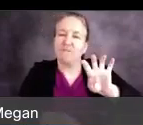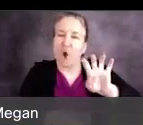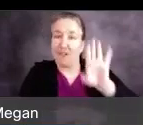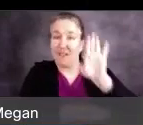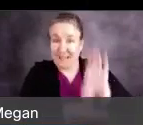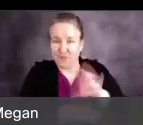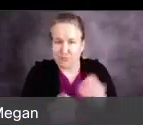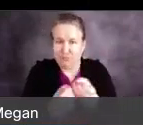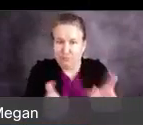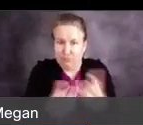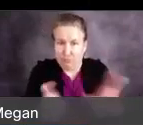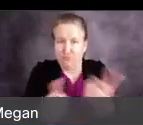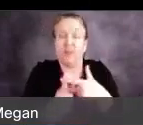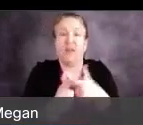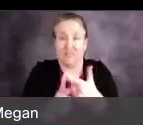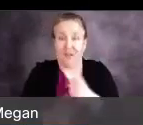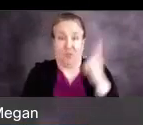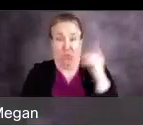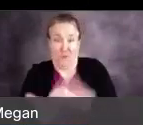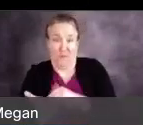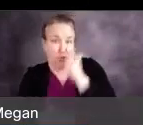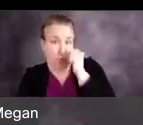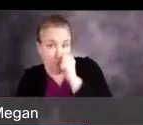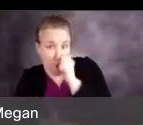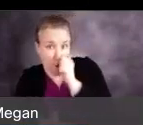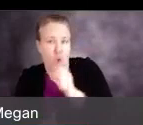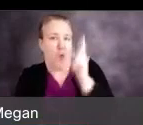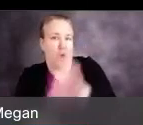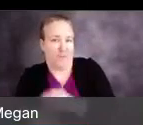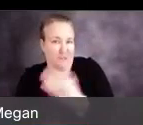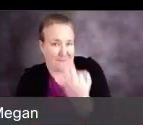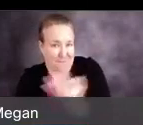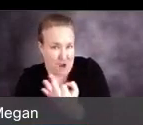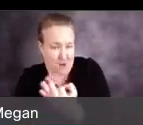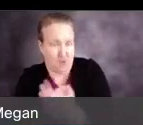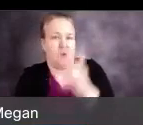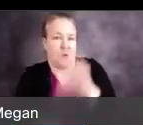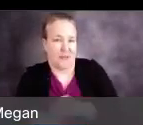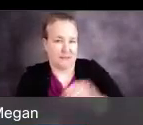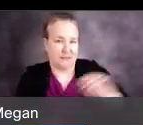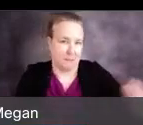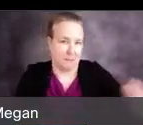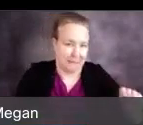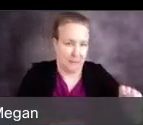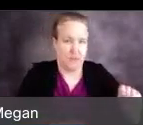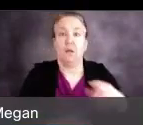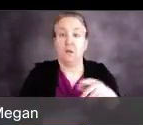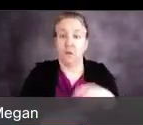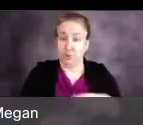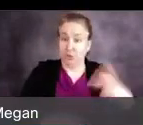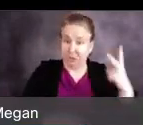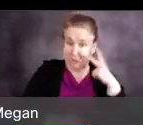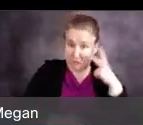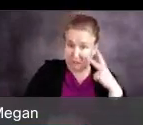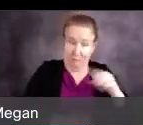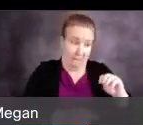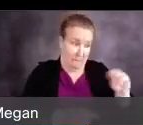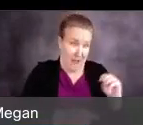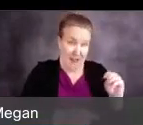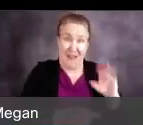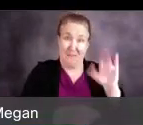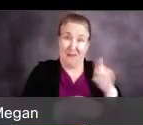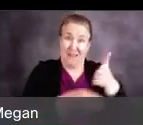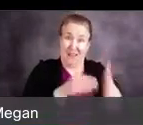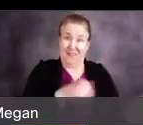afternoon, and then 1,000 tomorrow, 1,000 Friday, 1,000 Monday. So you can see by the end of the day, Monday, we will get